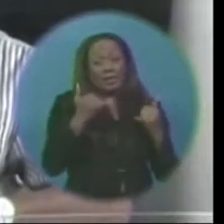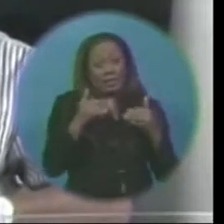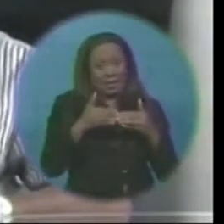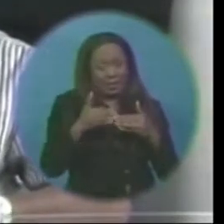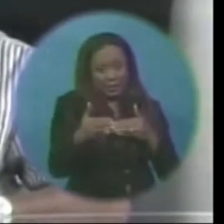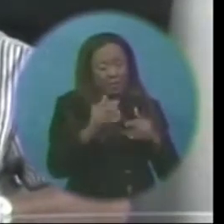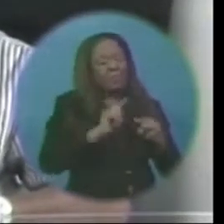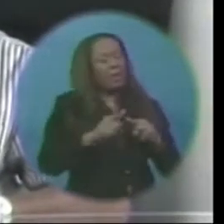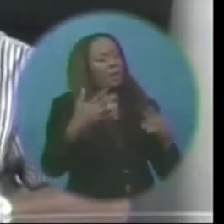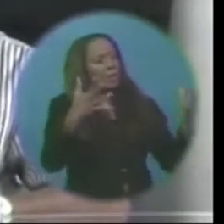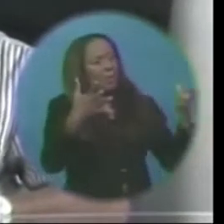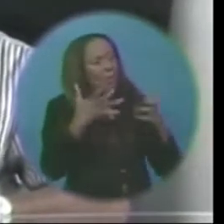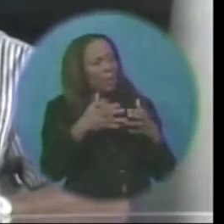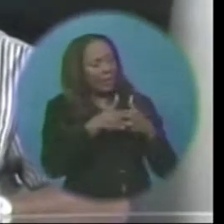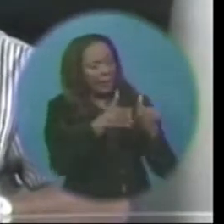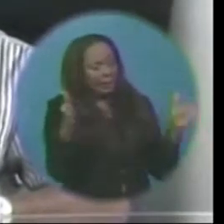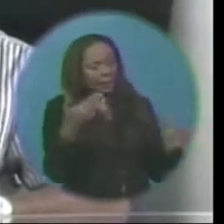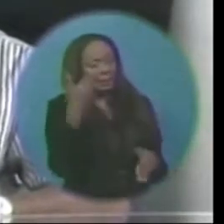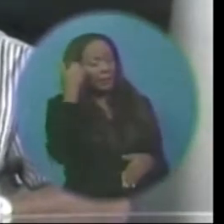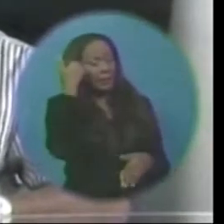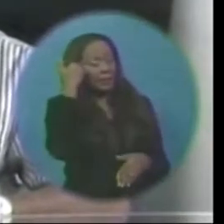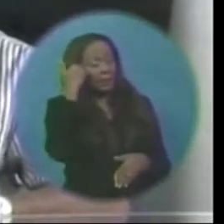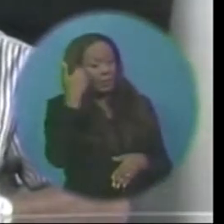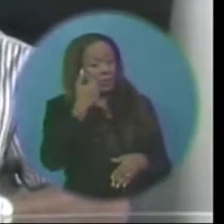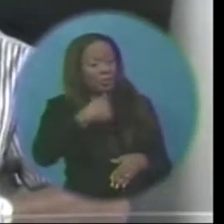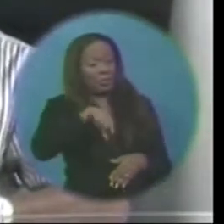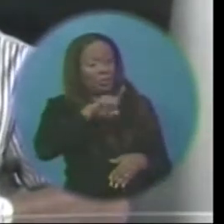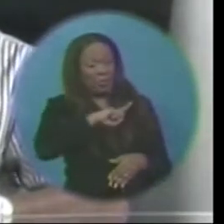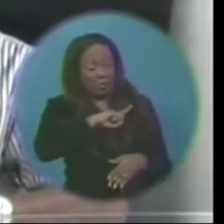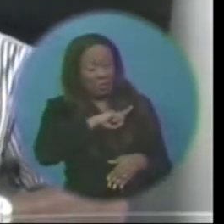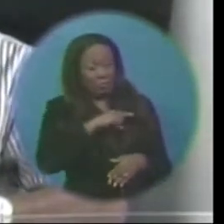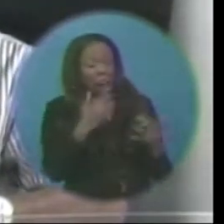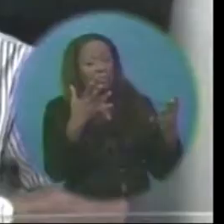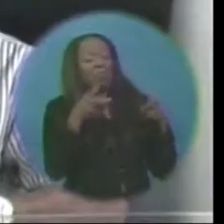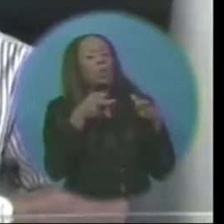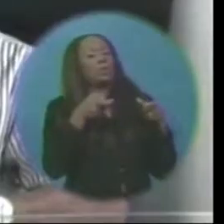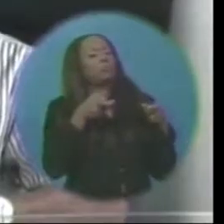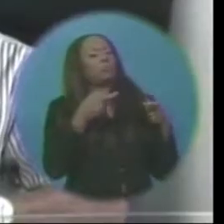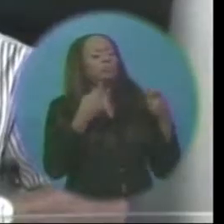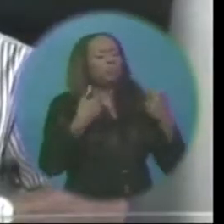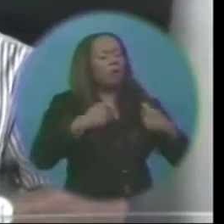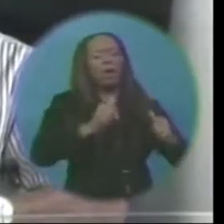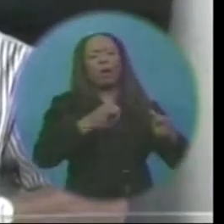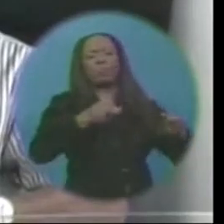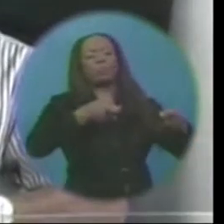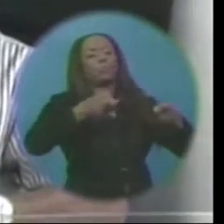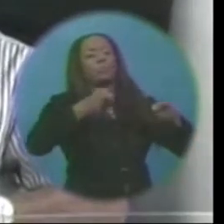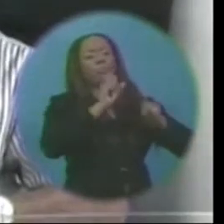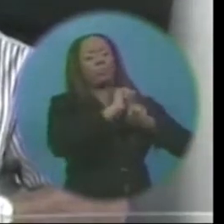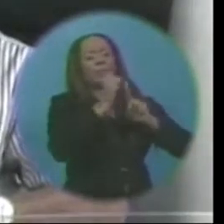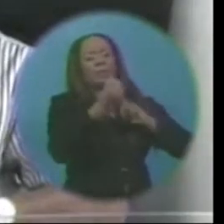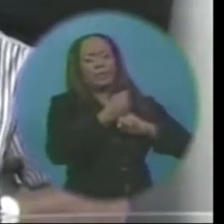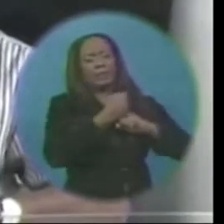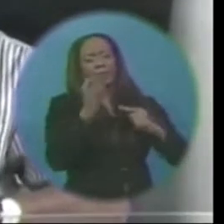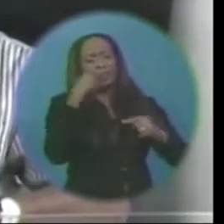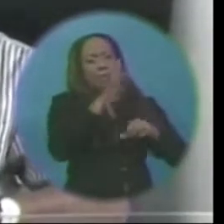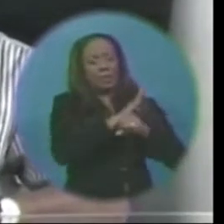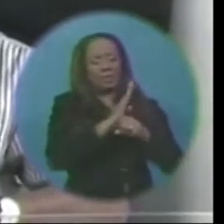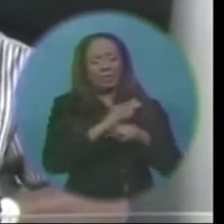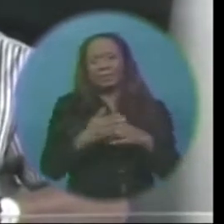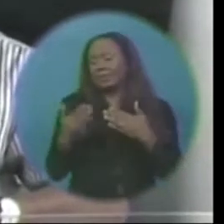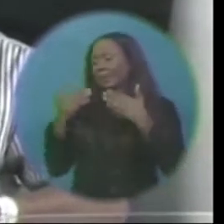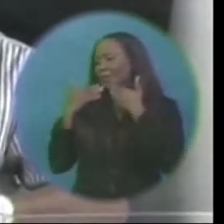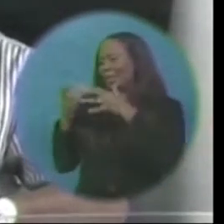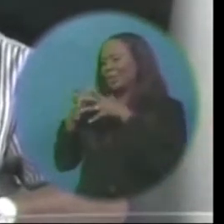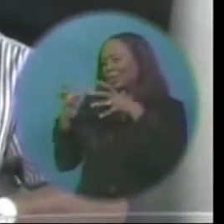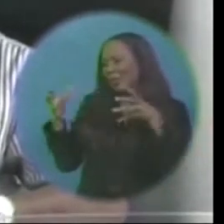public that, we are going to try to manage this situation and to reduce the risk to all Barbadians. Okay, thank you so much, Dr.